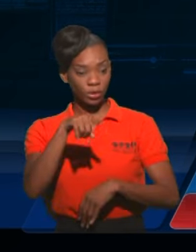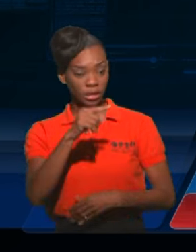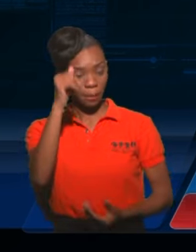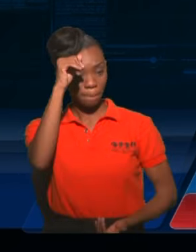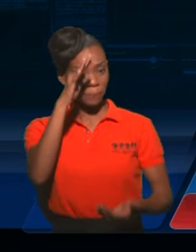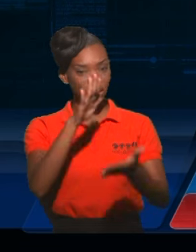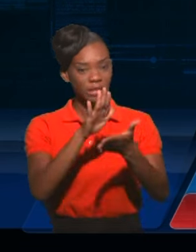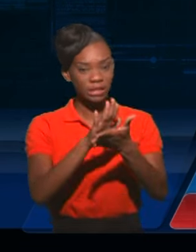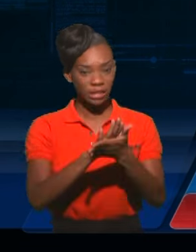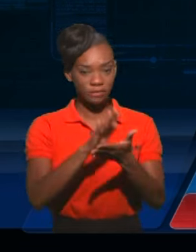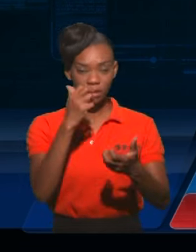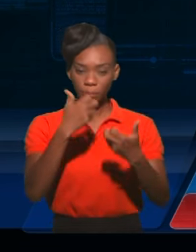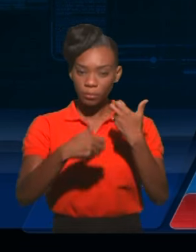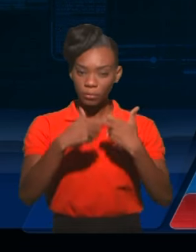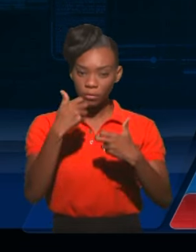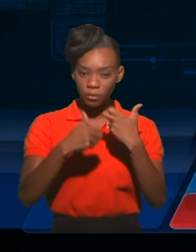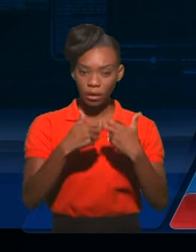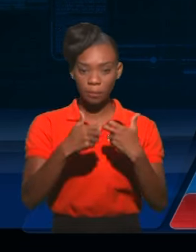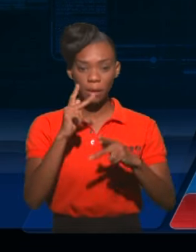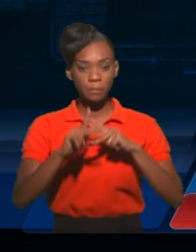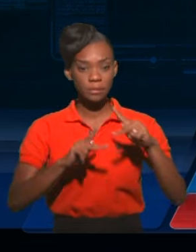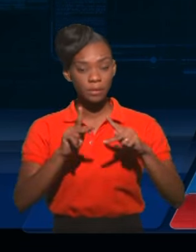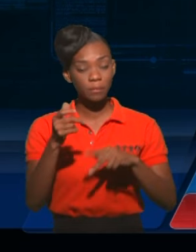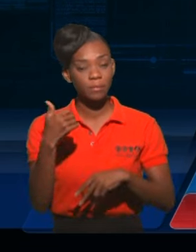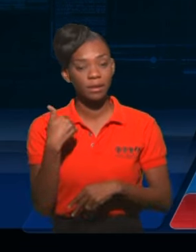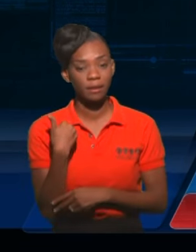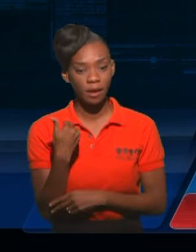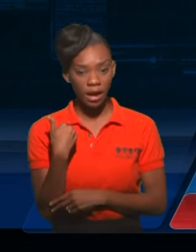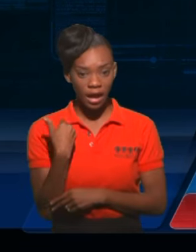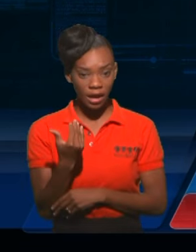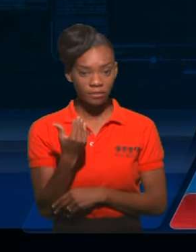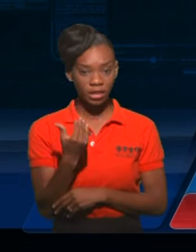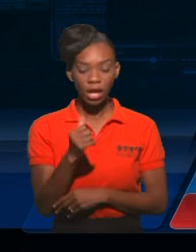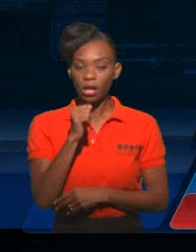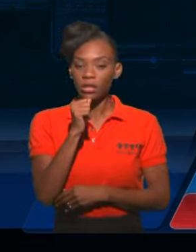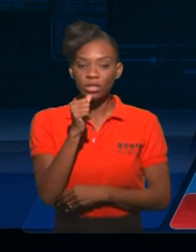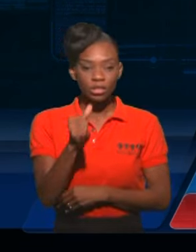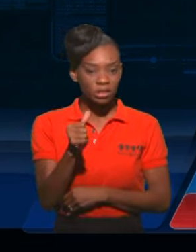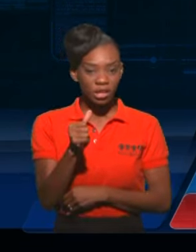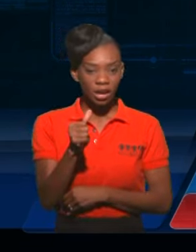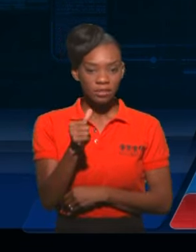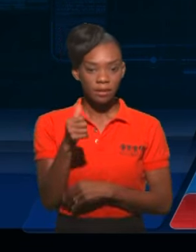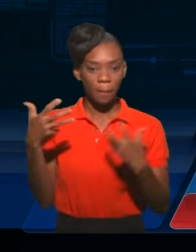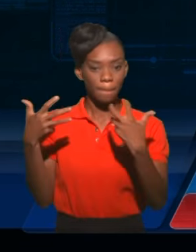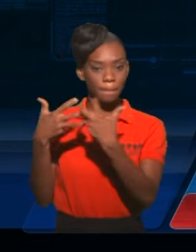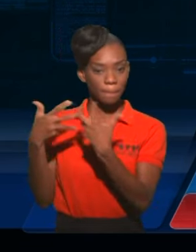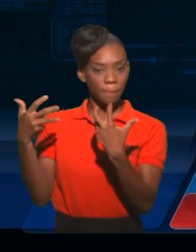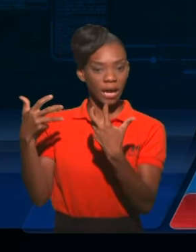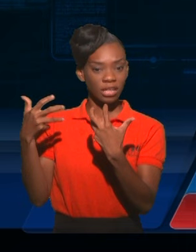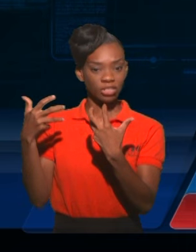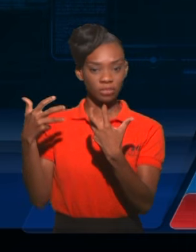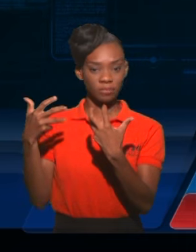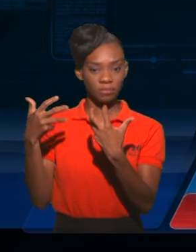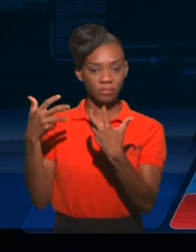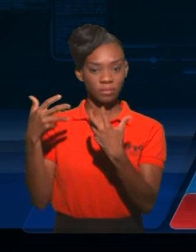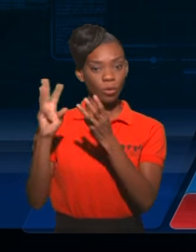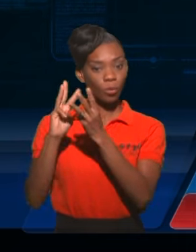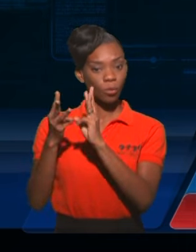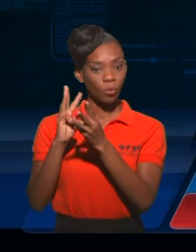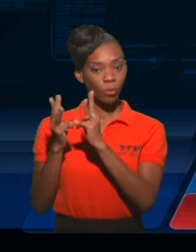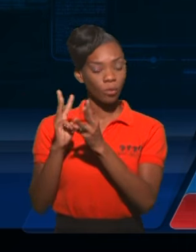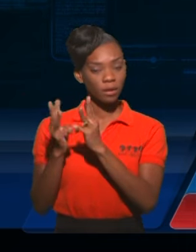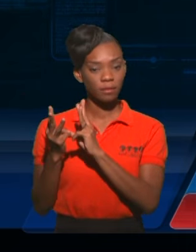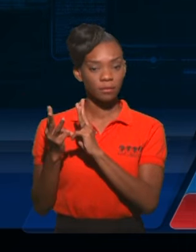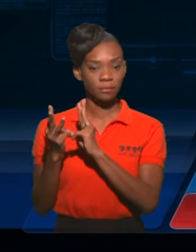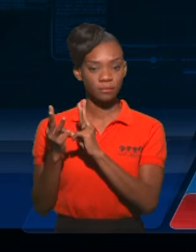being experienced by the population are not related to conditions beyond our human control, and